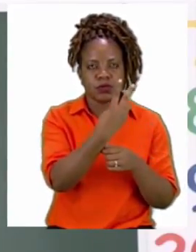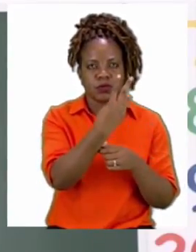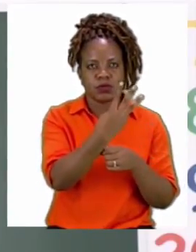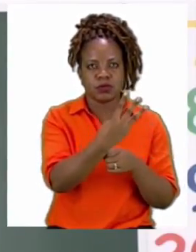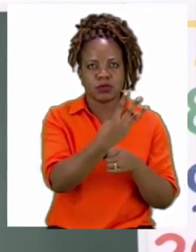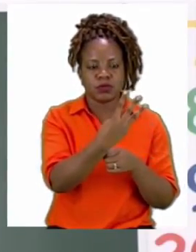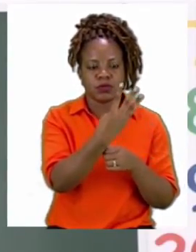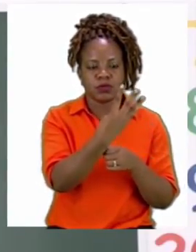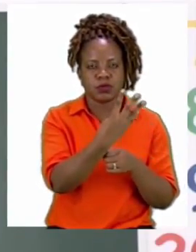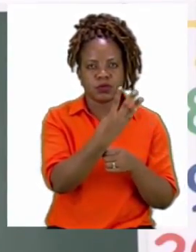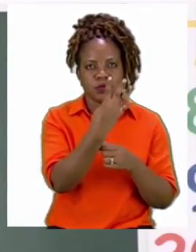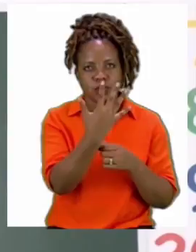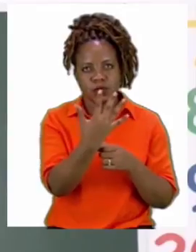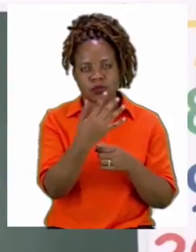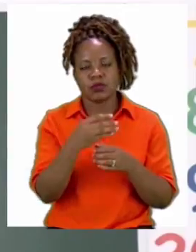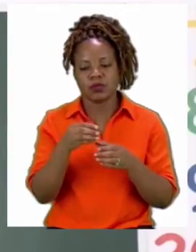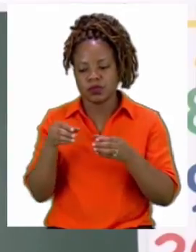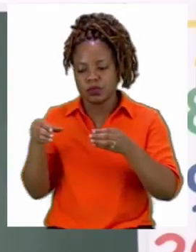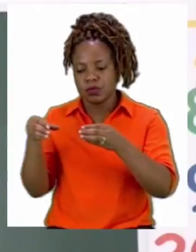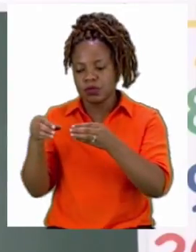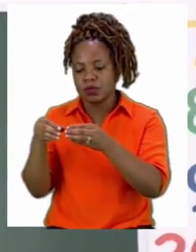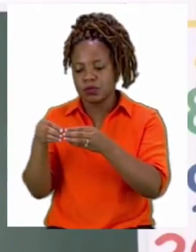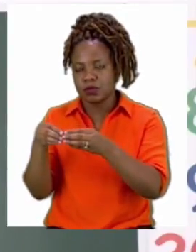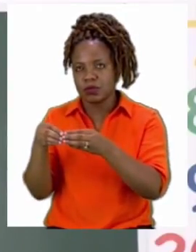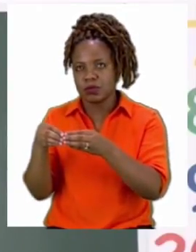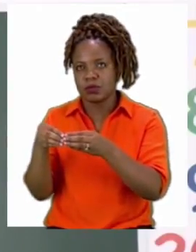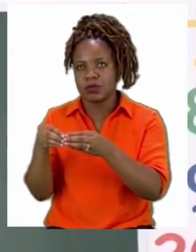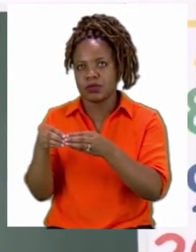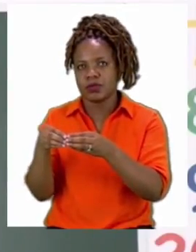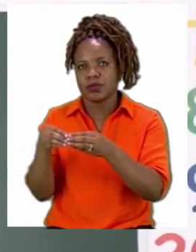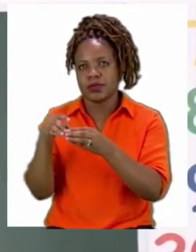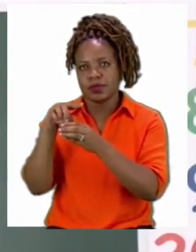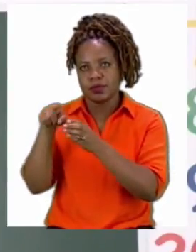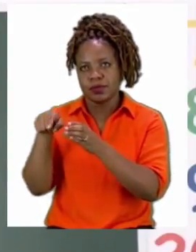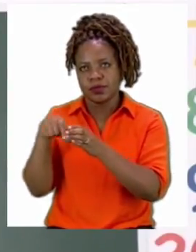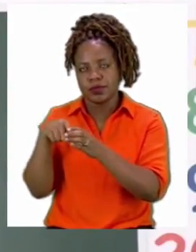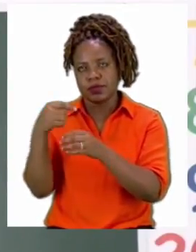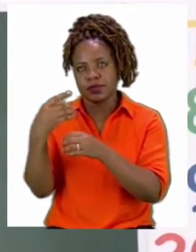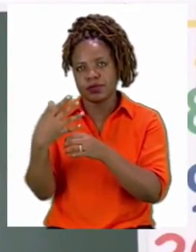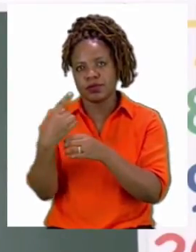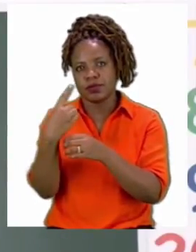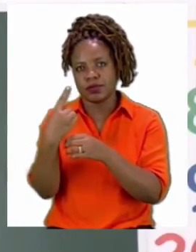3, 4, 5. And now we need to put 5 in the next set.